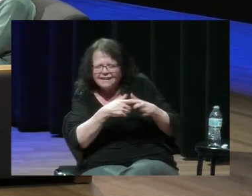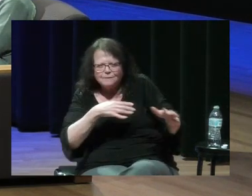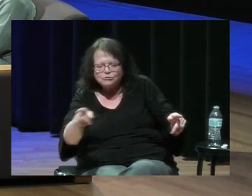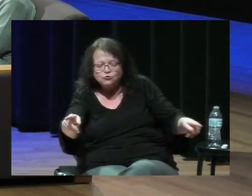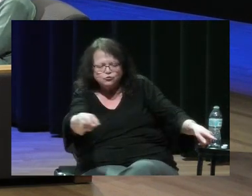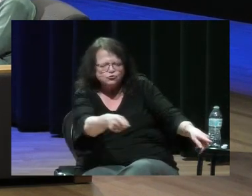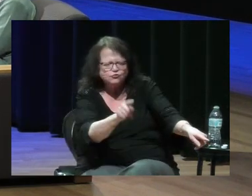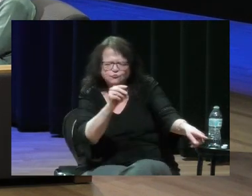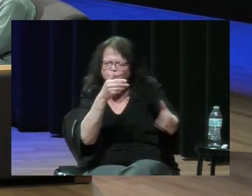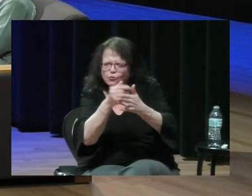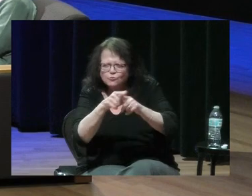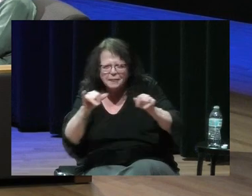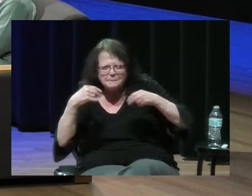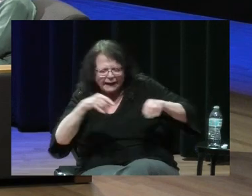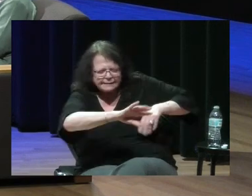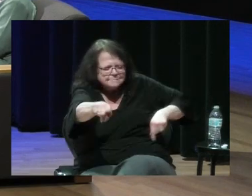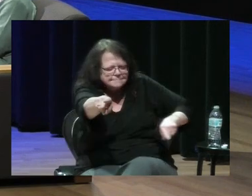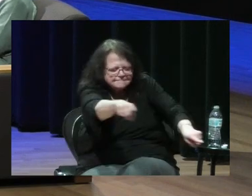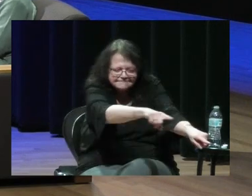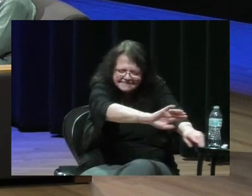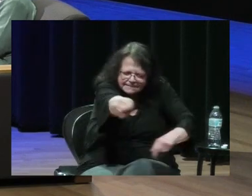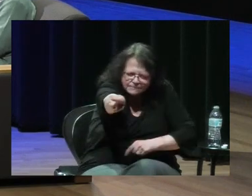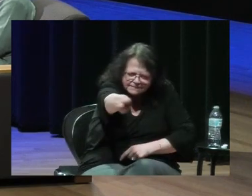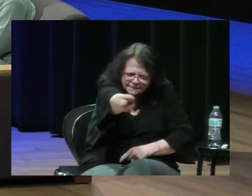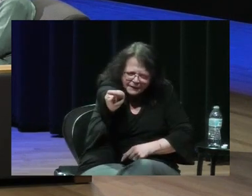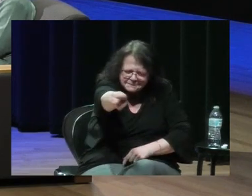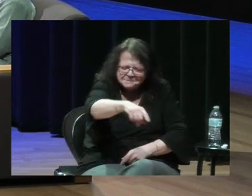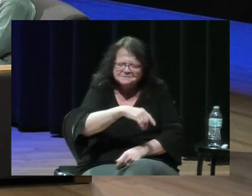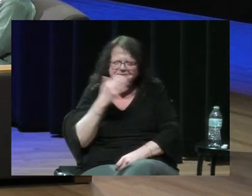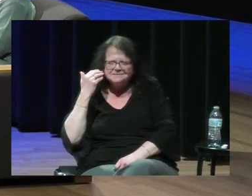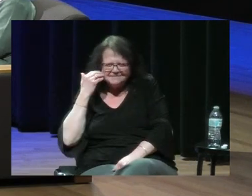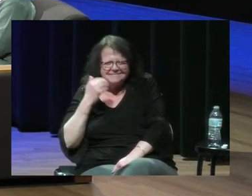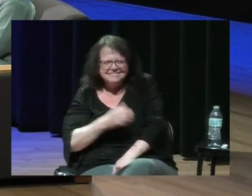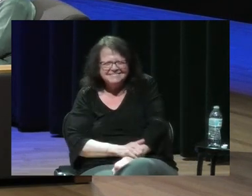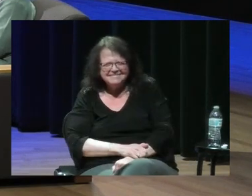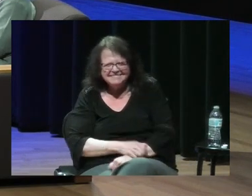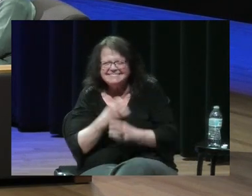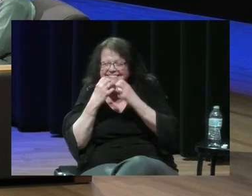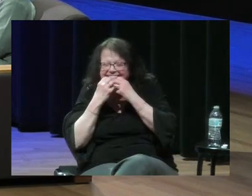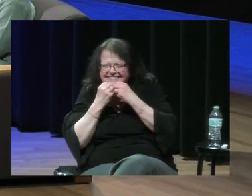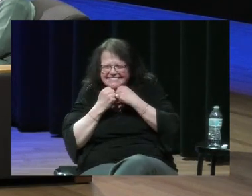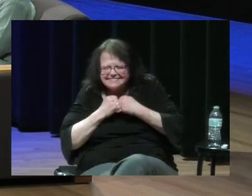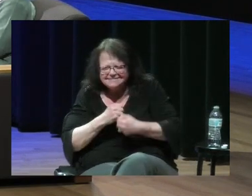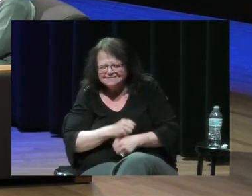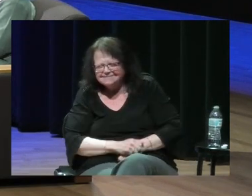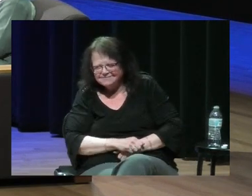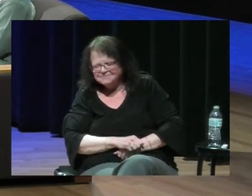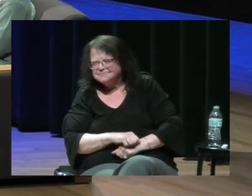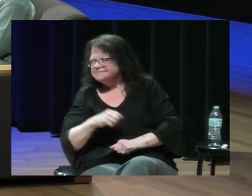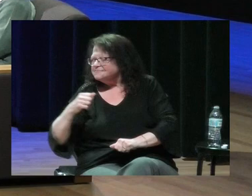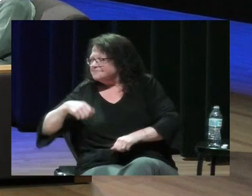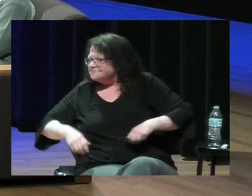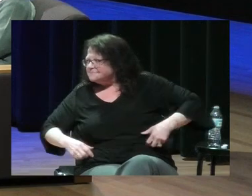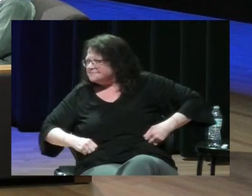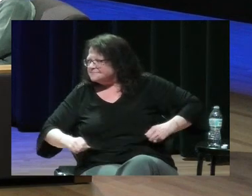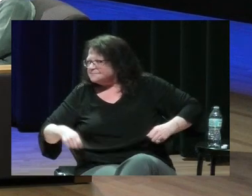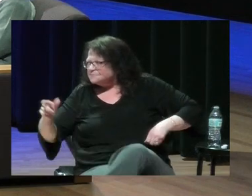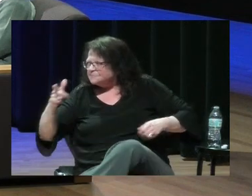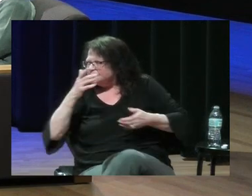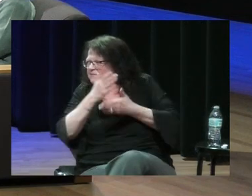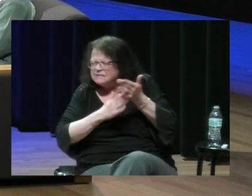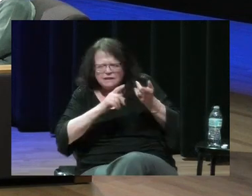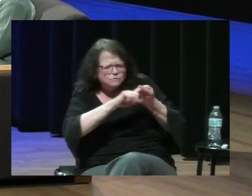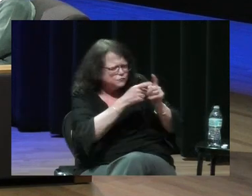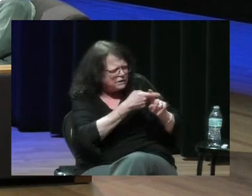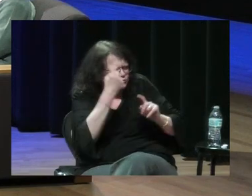blanket. Get away. Back away. Stop packing. Step away. Some friends are wondering if there are any